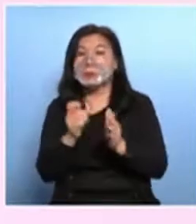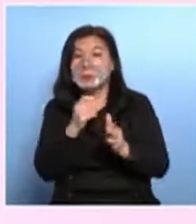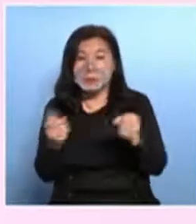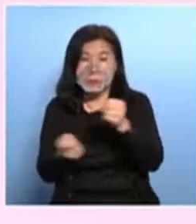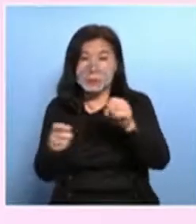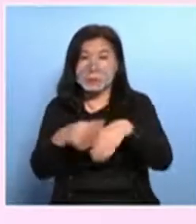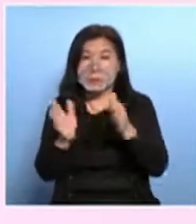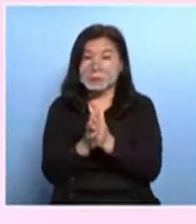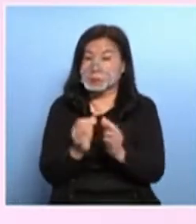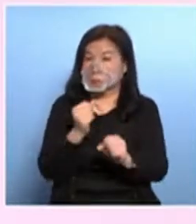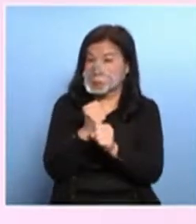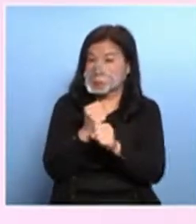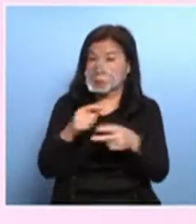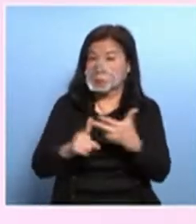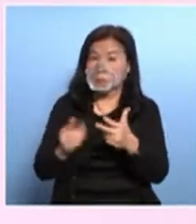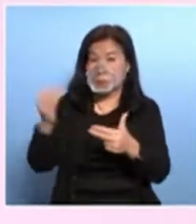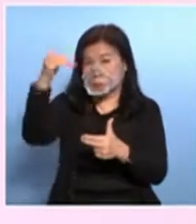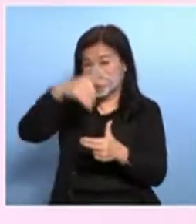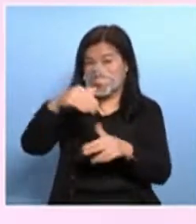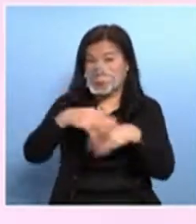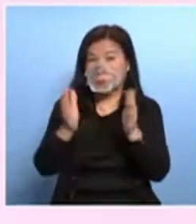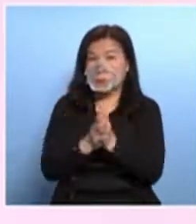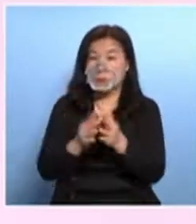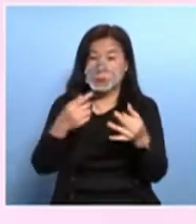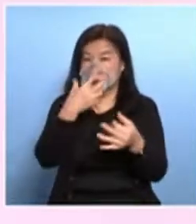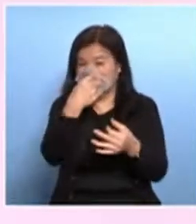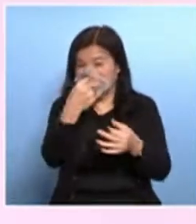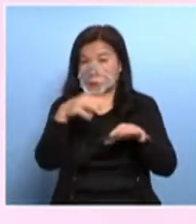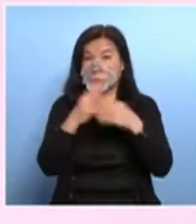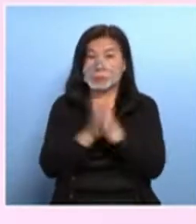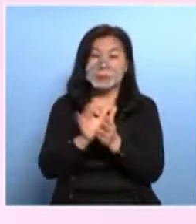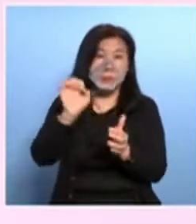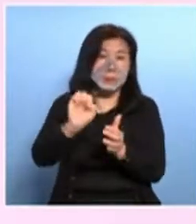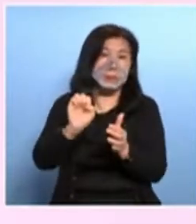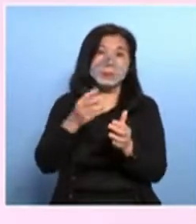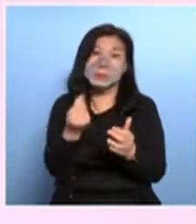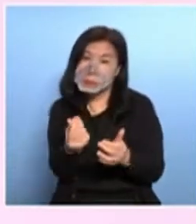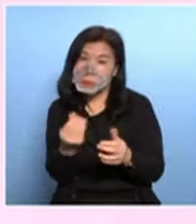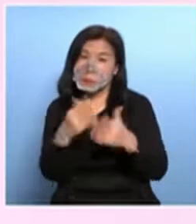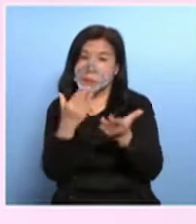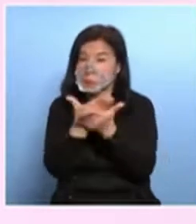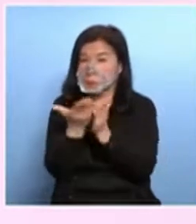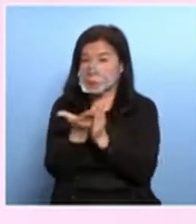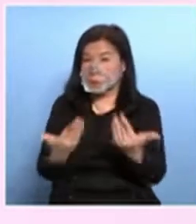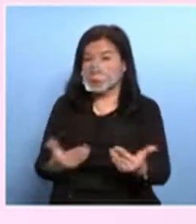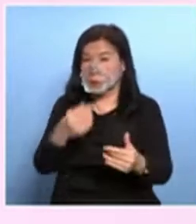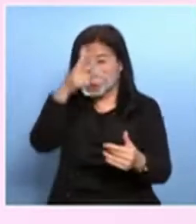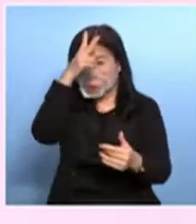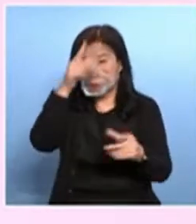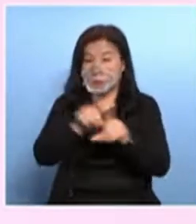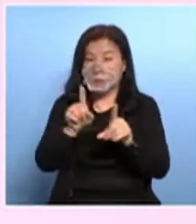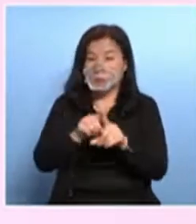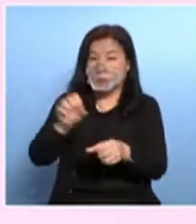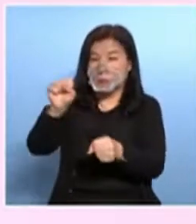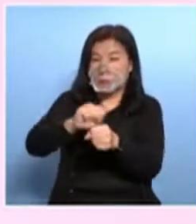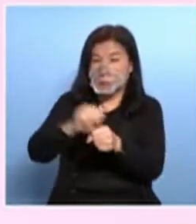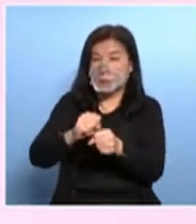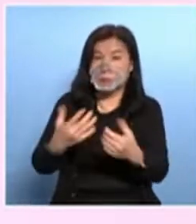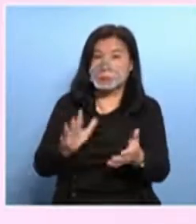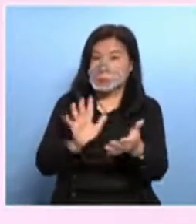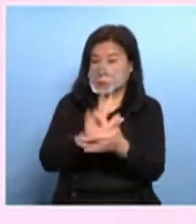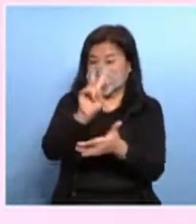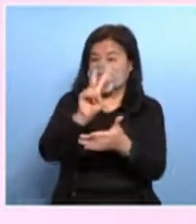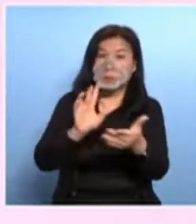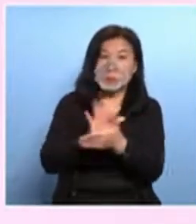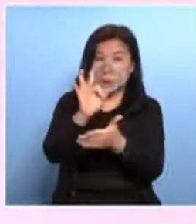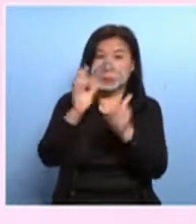Santin, Technopole, Lo Wu, Mankam To Comprehensive Development Lo, Macho Long, as well as Lau Fao Shan, Chim Bei Chui, and